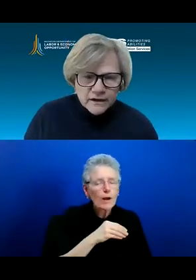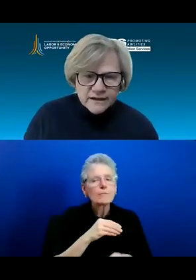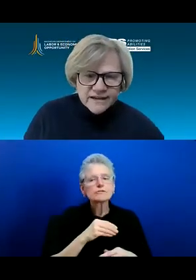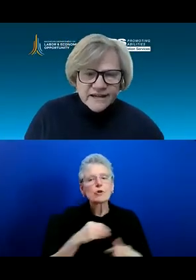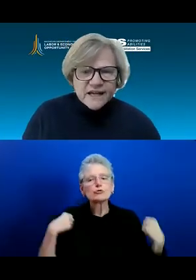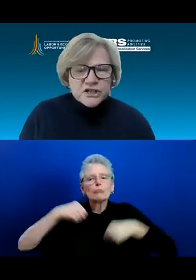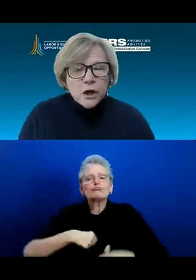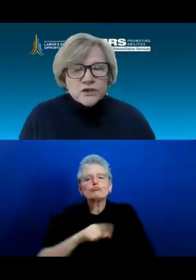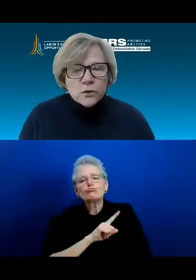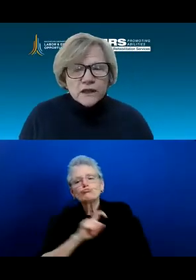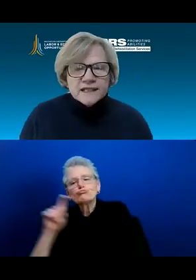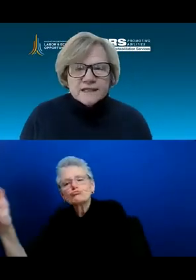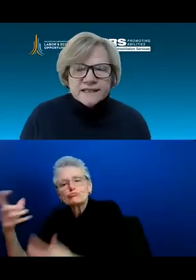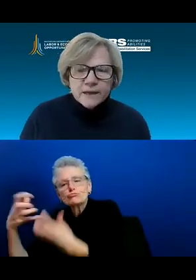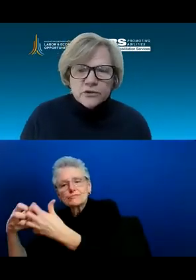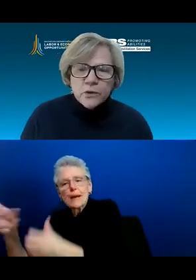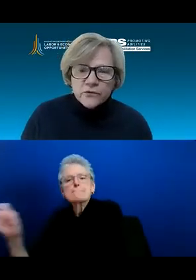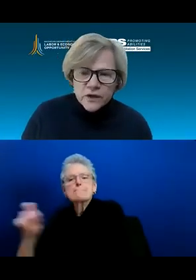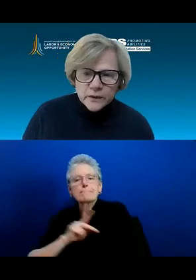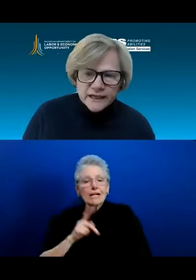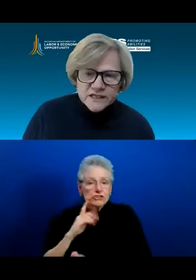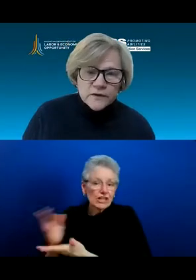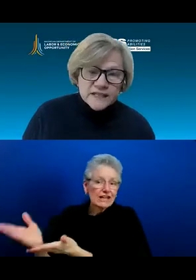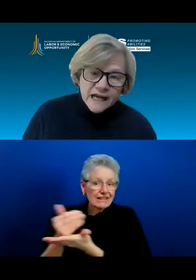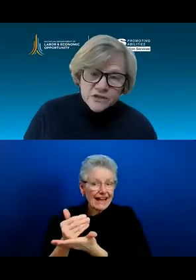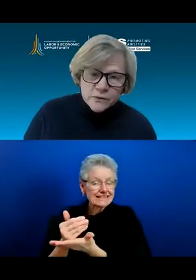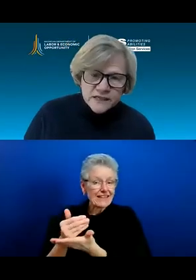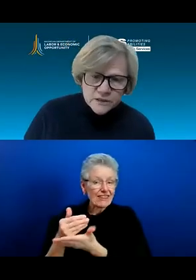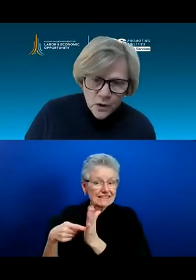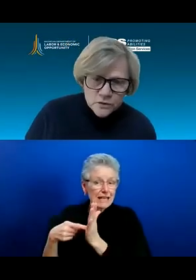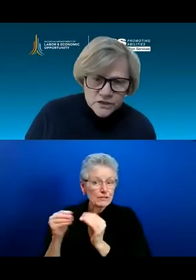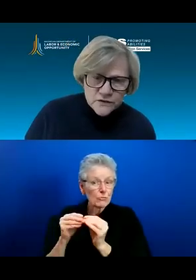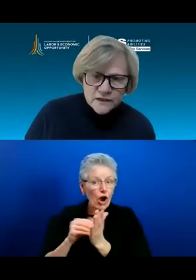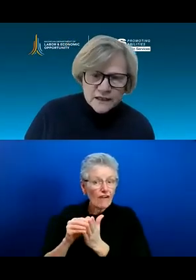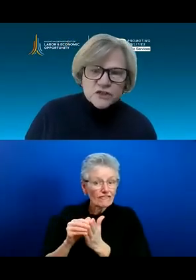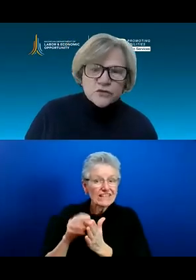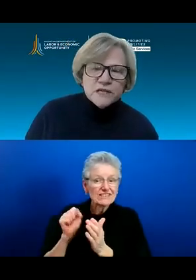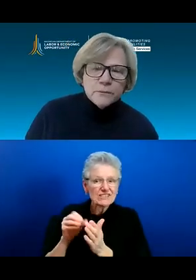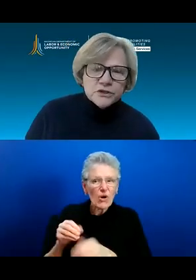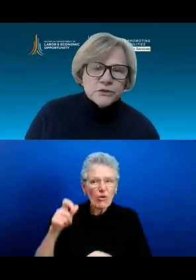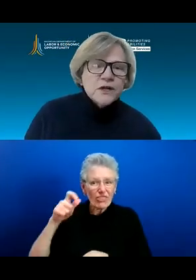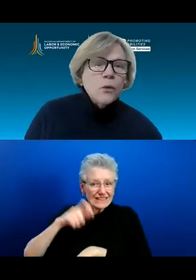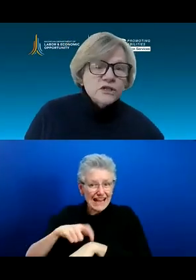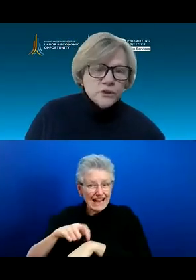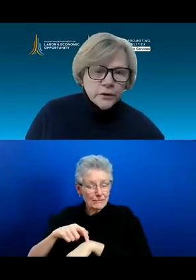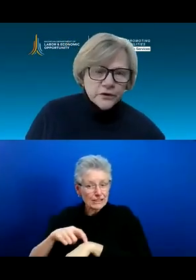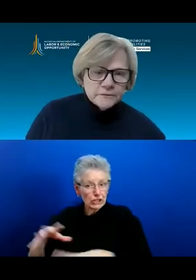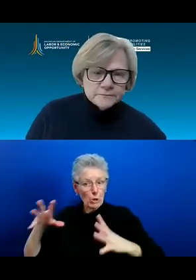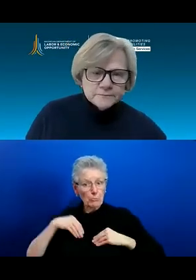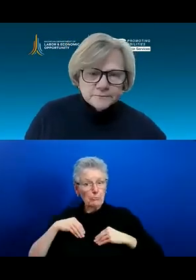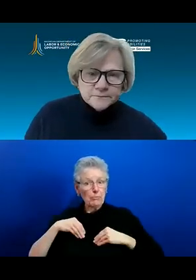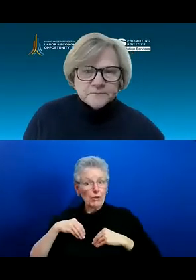floor. She also collected the samples more frequently, so the time she was exposed to the extreme temperatures was